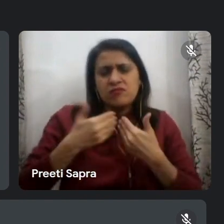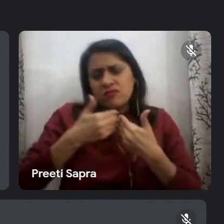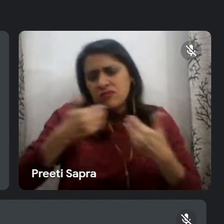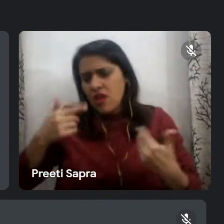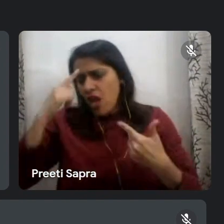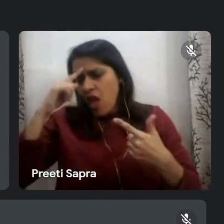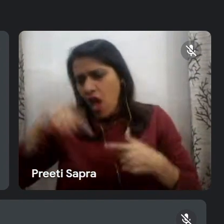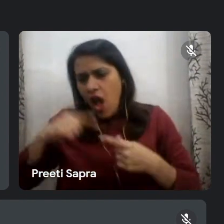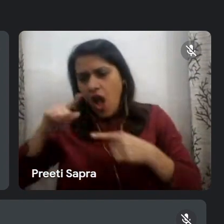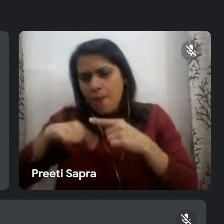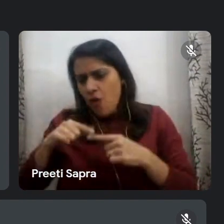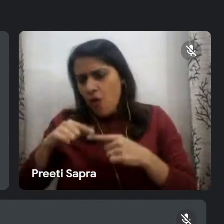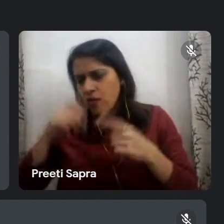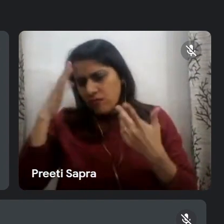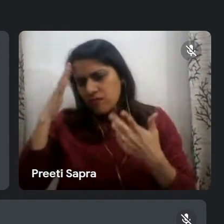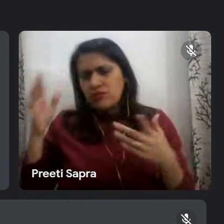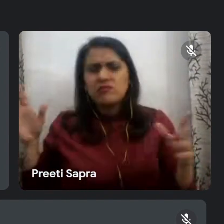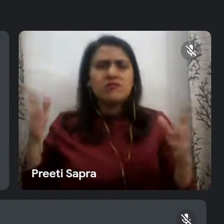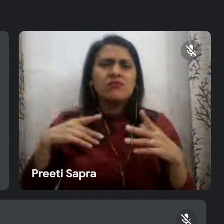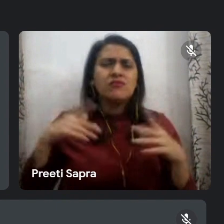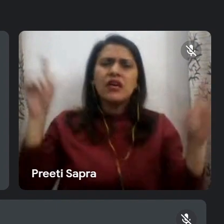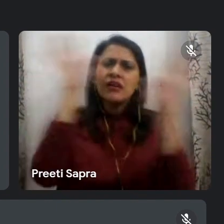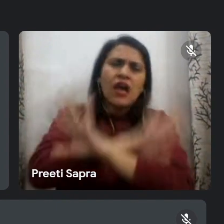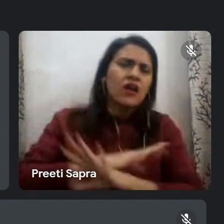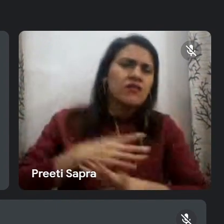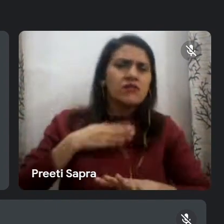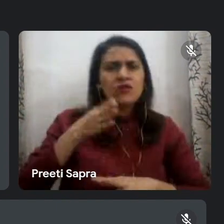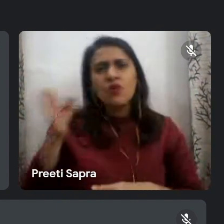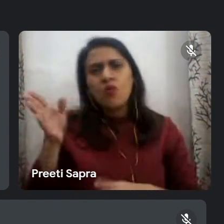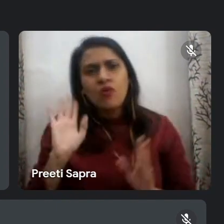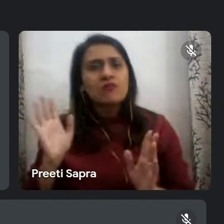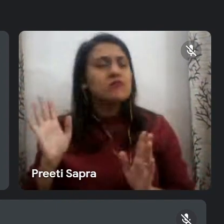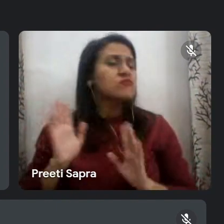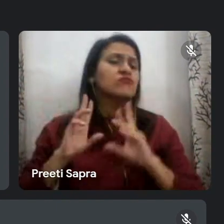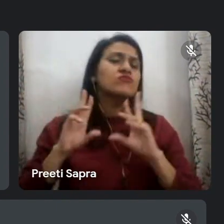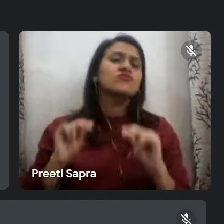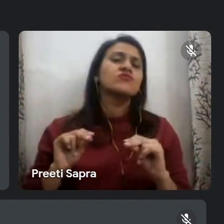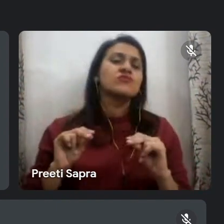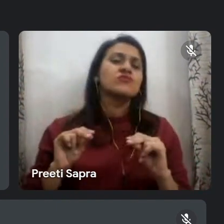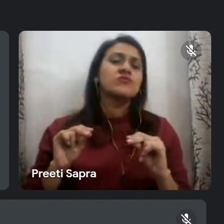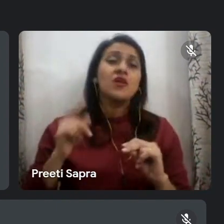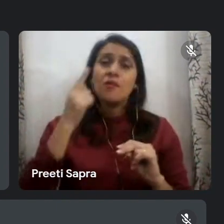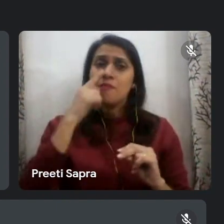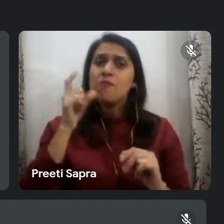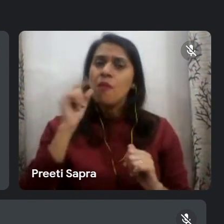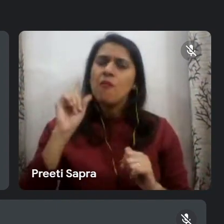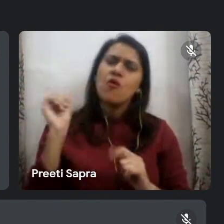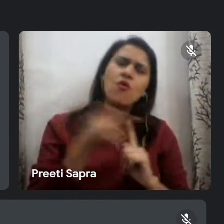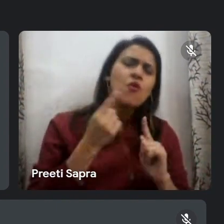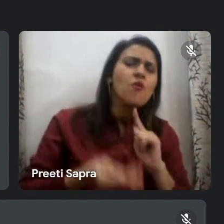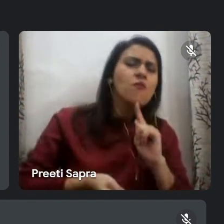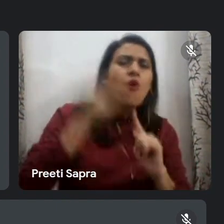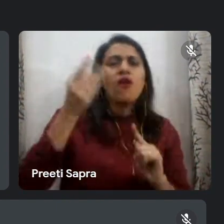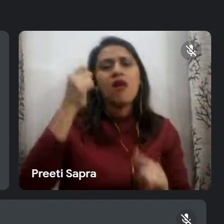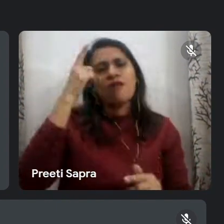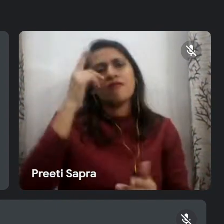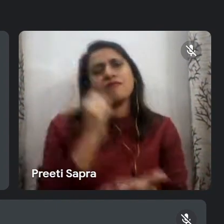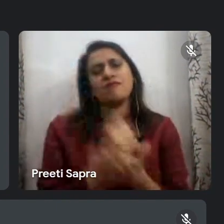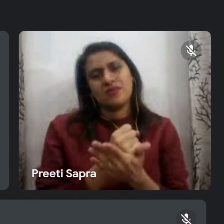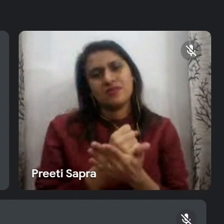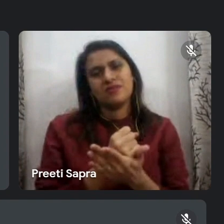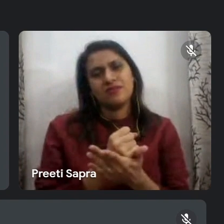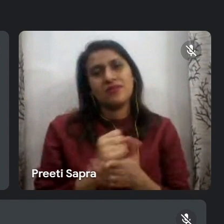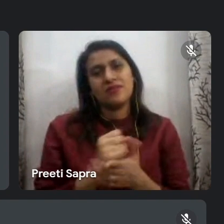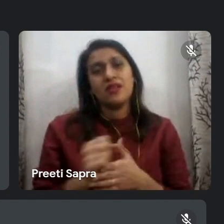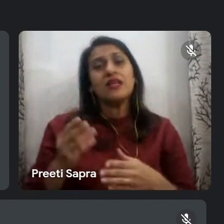to dark places that you don't want to. So like I want parents to be more understanding of their kids and be like, give them